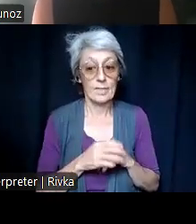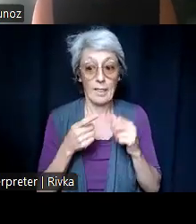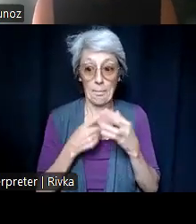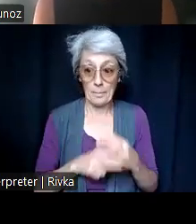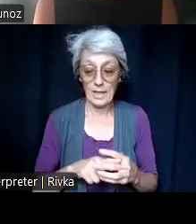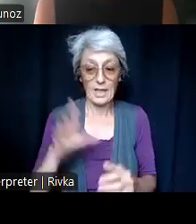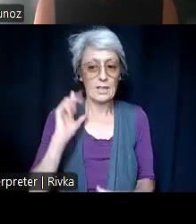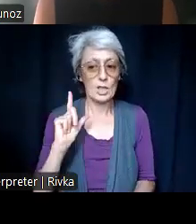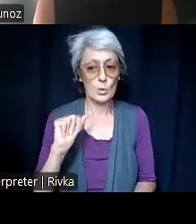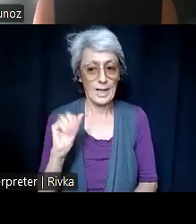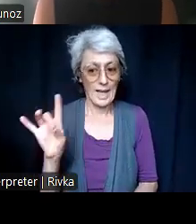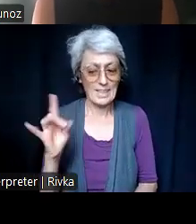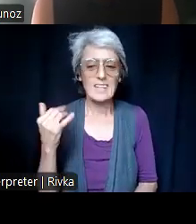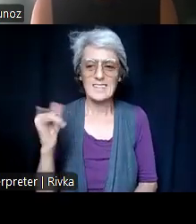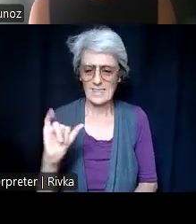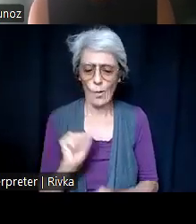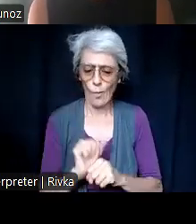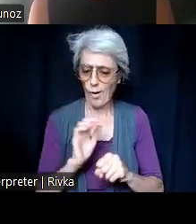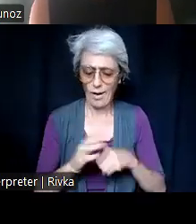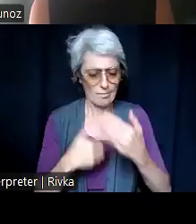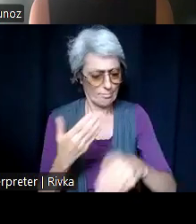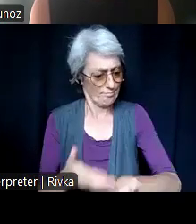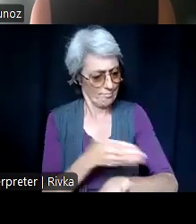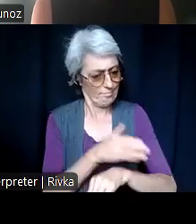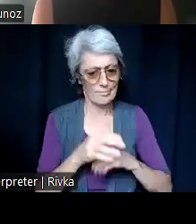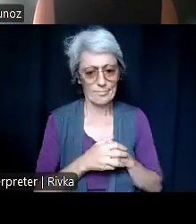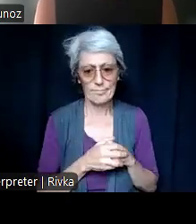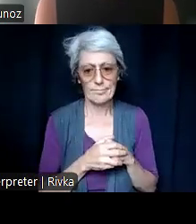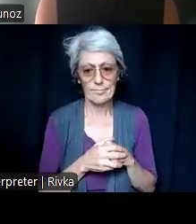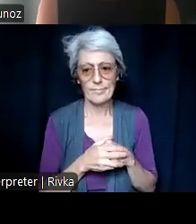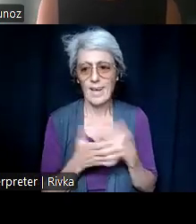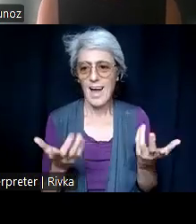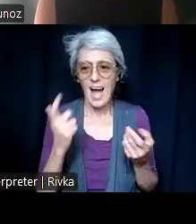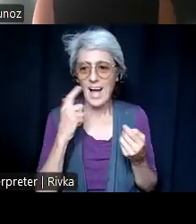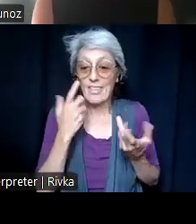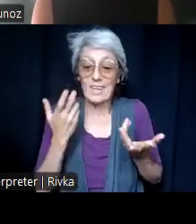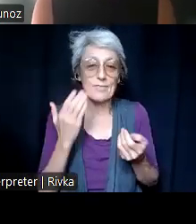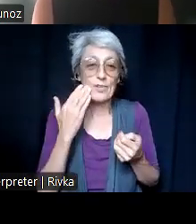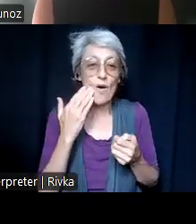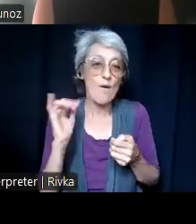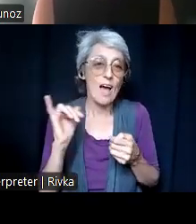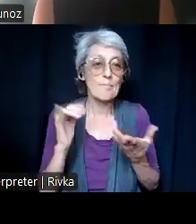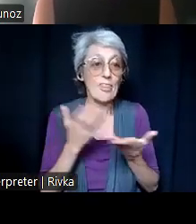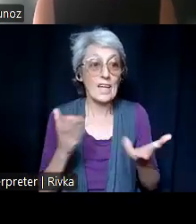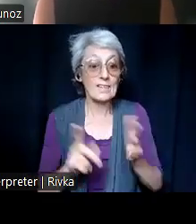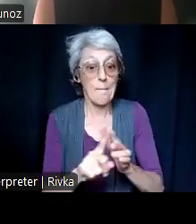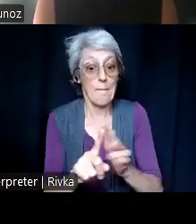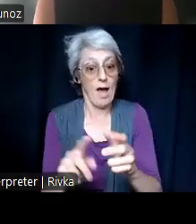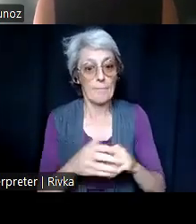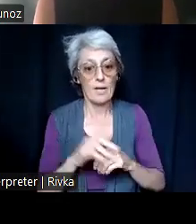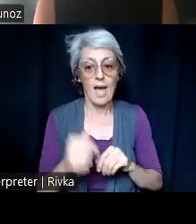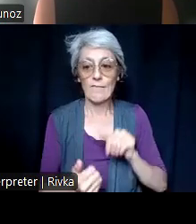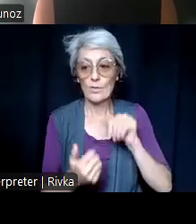a work in progress, because I think it's just one of those things that as things come up, we have to